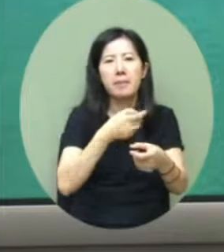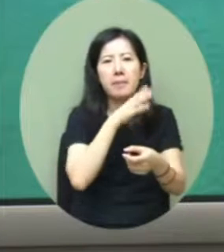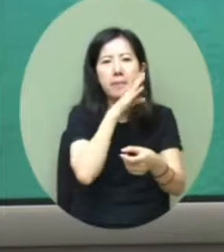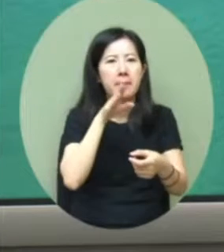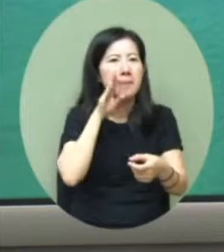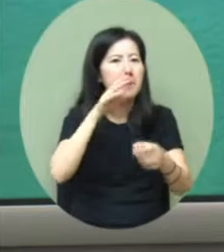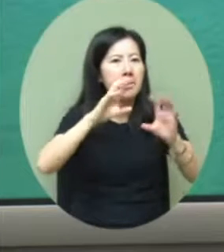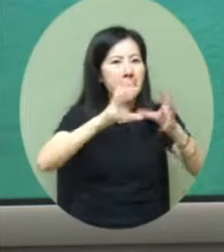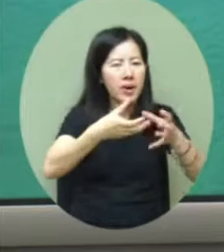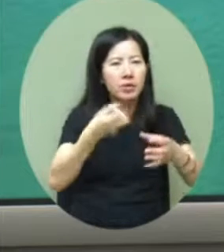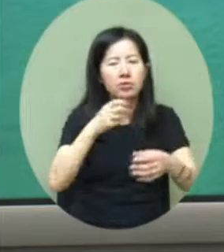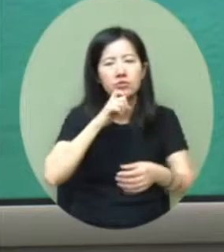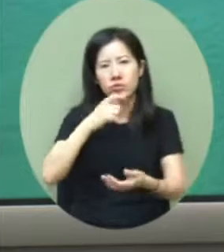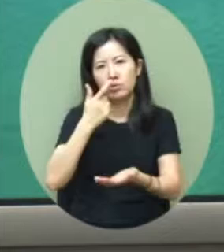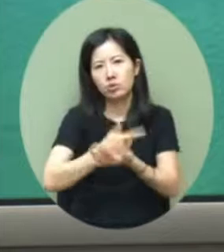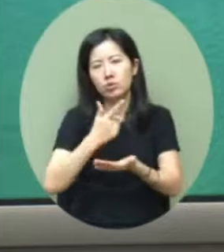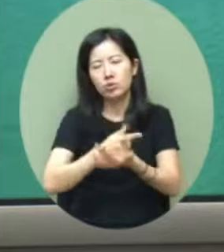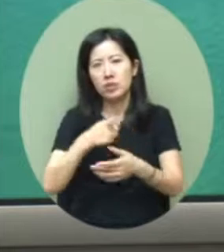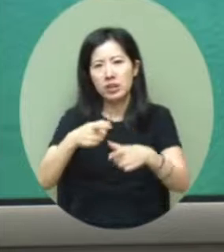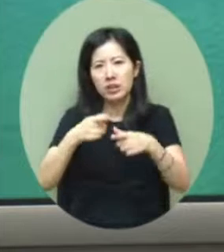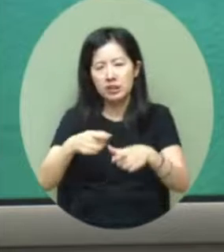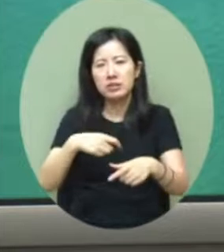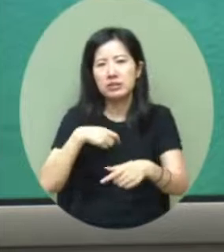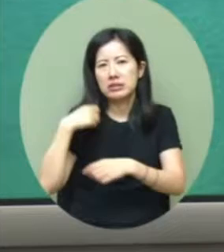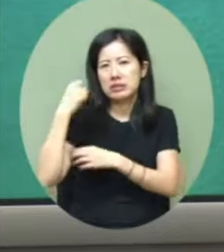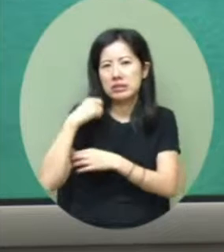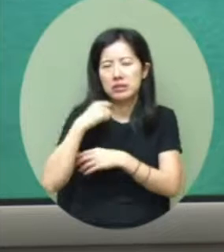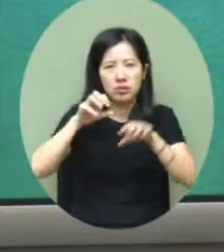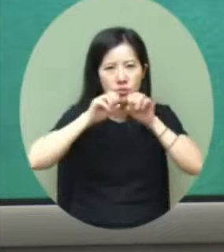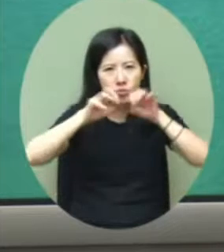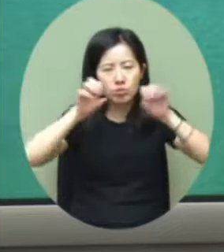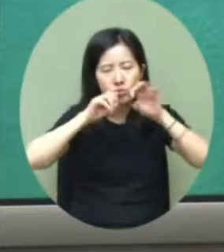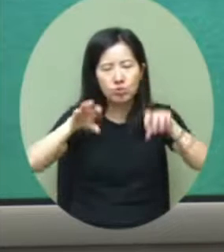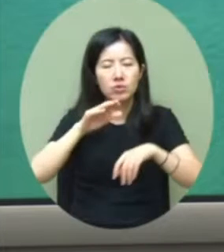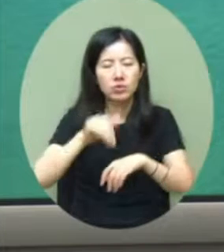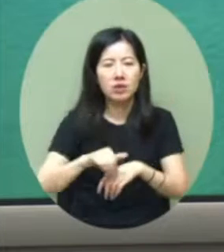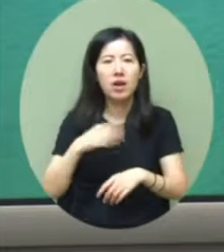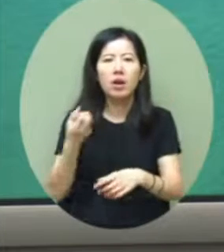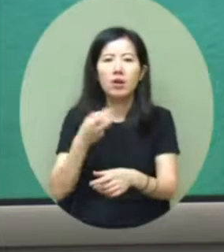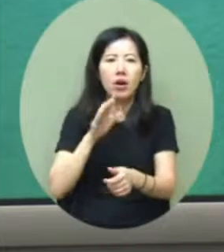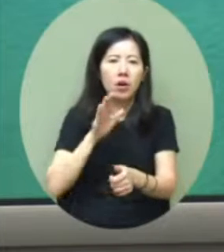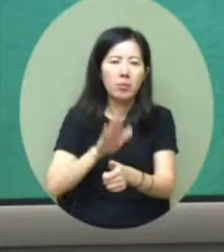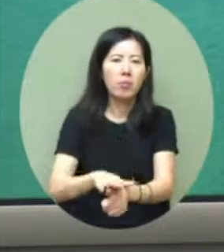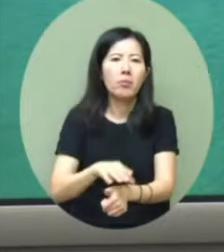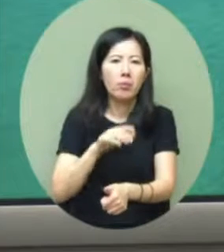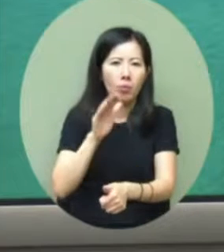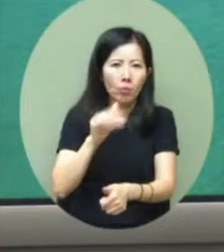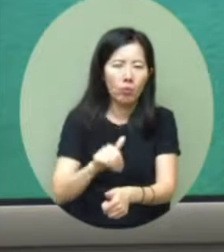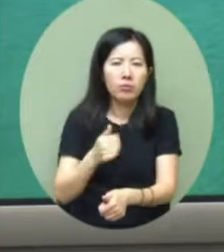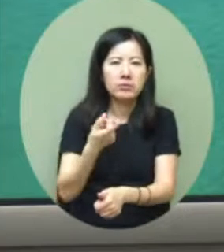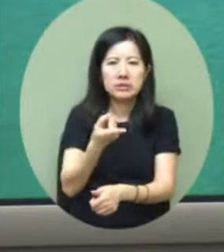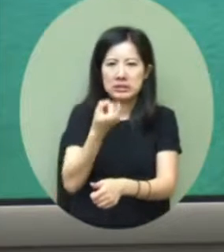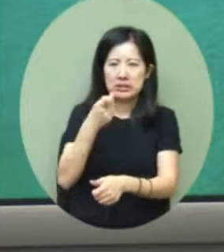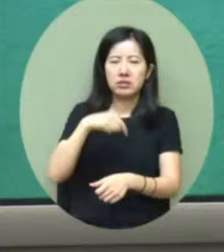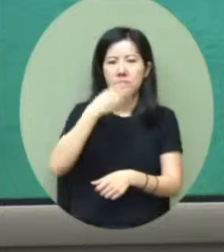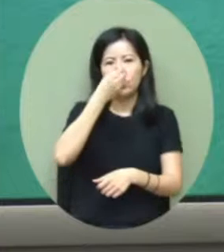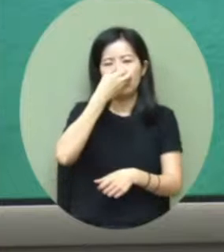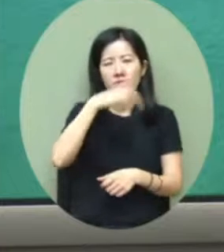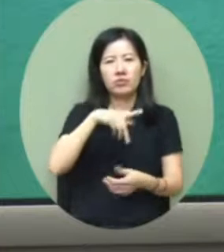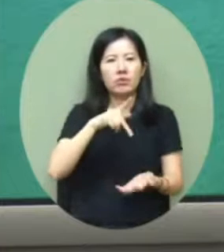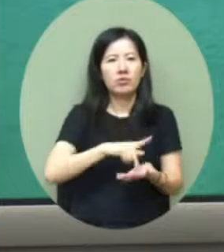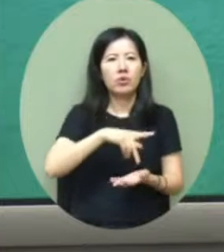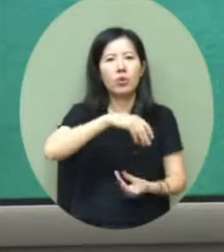and overseas. These units will enhance their publicity